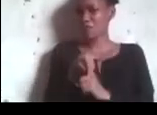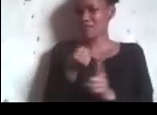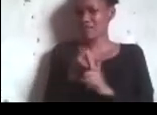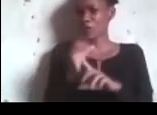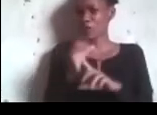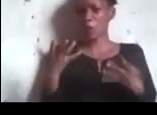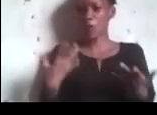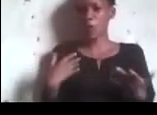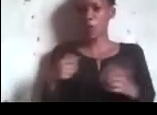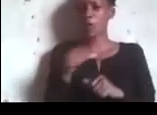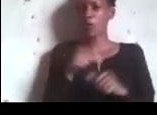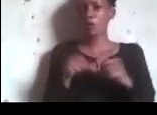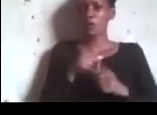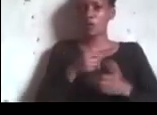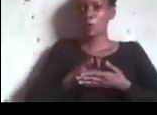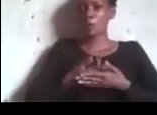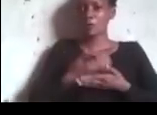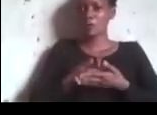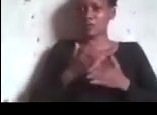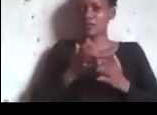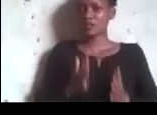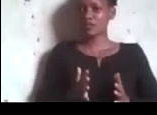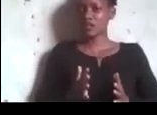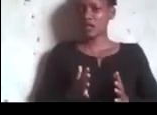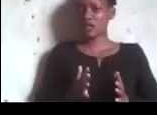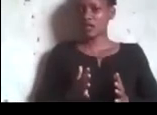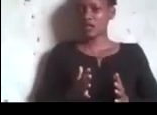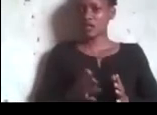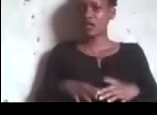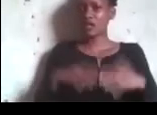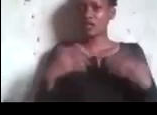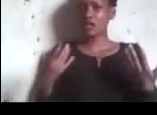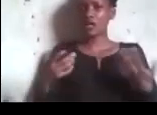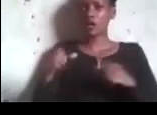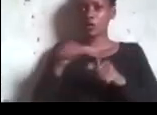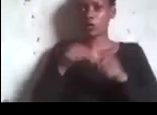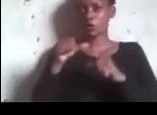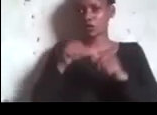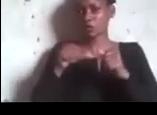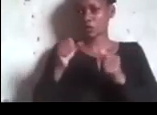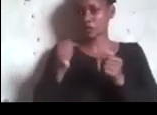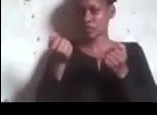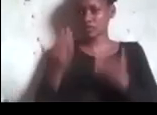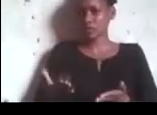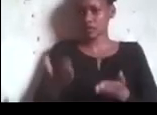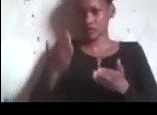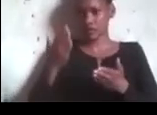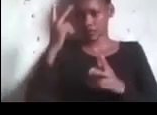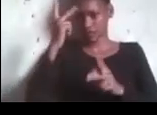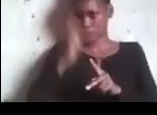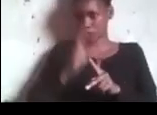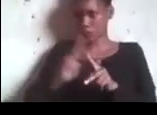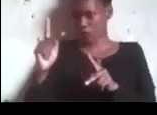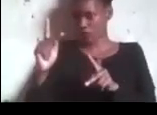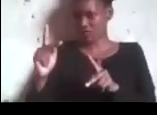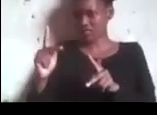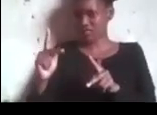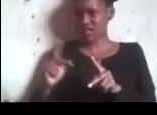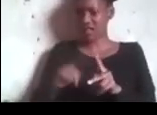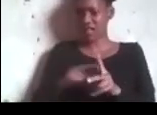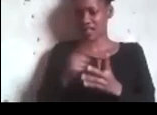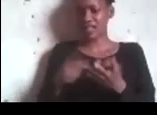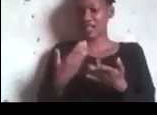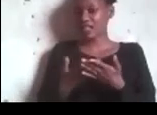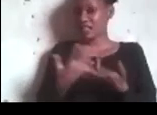practitioner or a social service professional will be considered qualified to be a mediator for